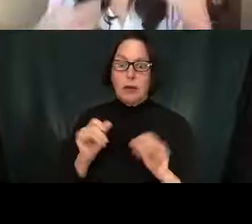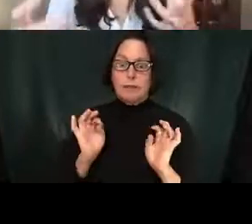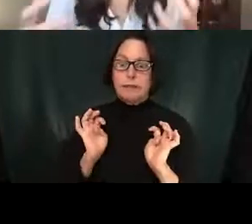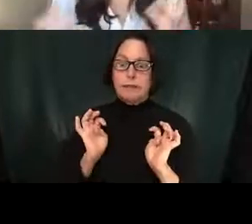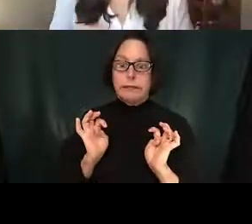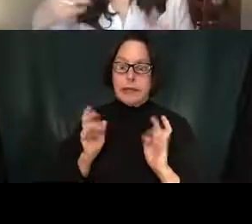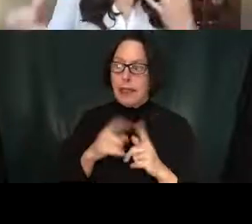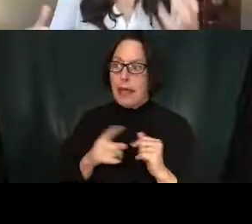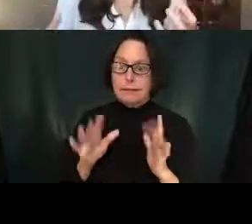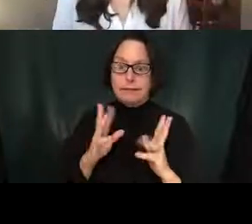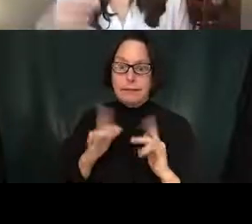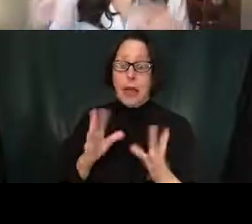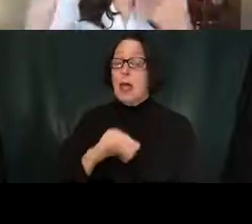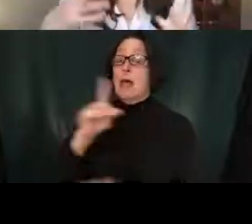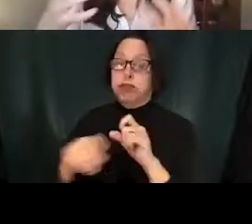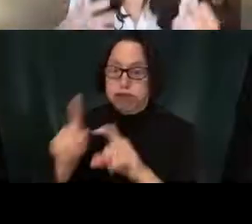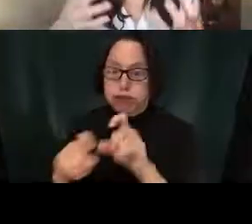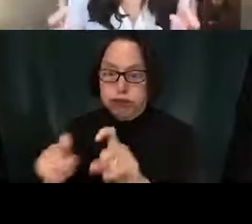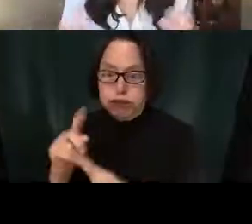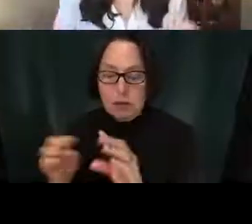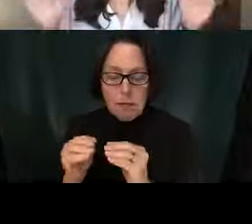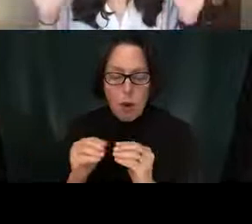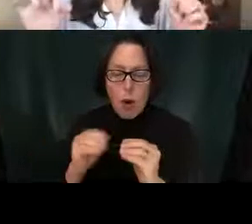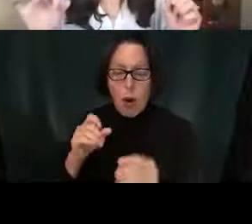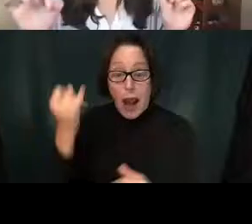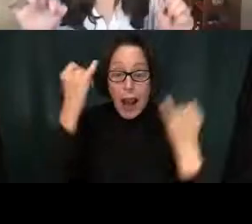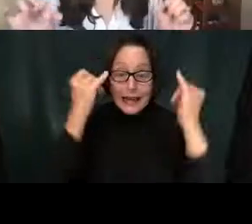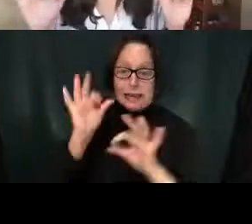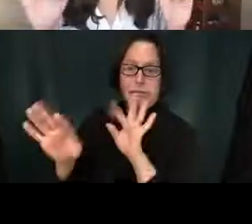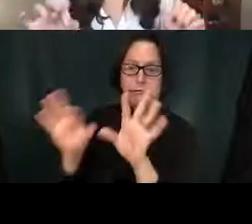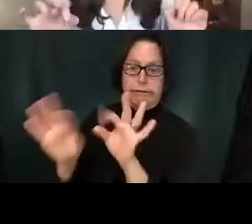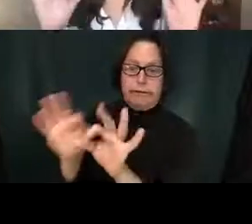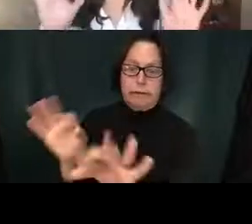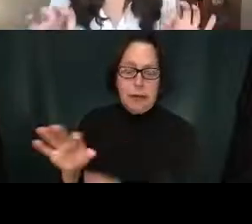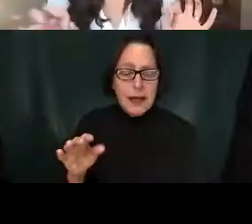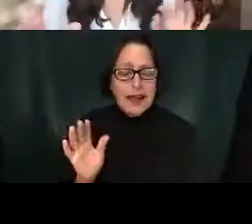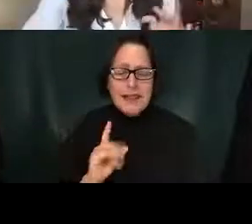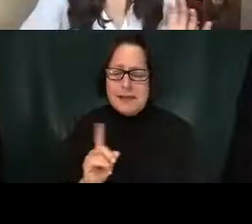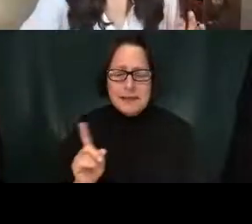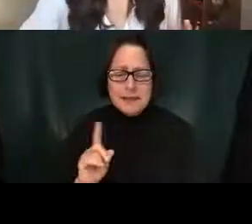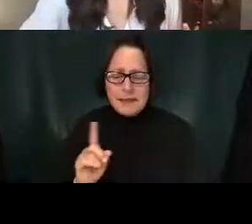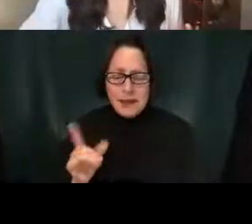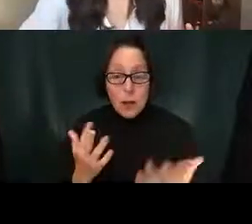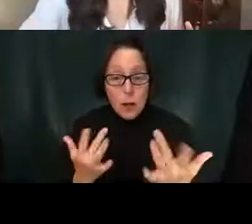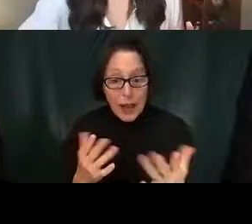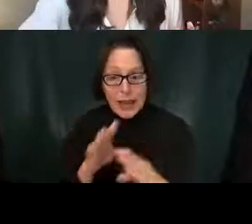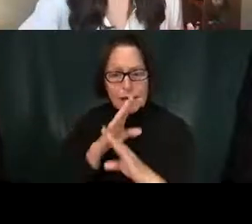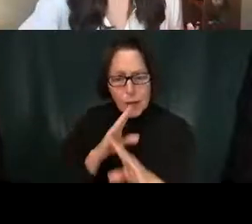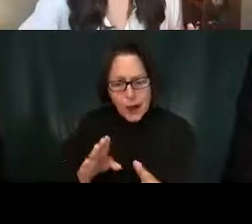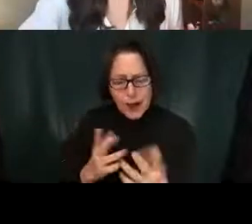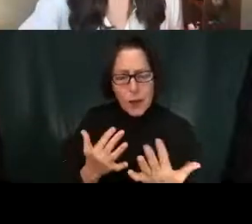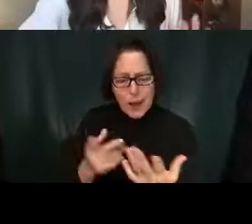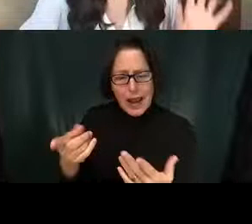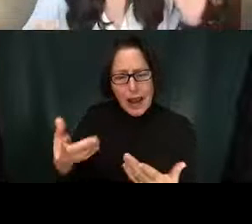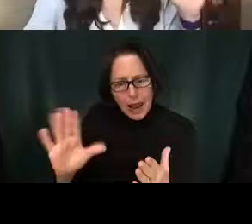start talking, asking more questions or putting forward our ideas. So we need to learn to sit with silence and give people space for